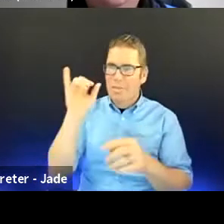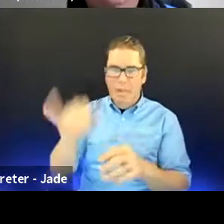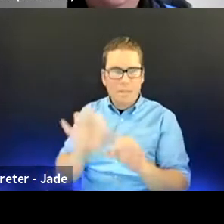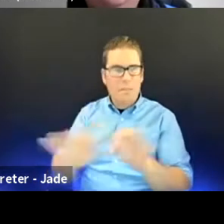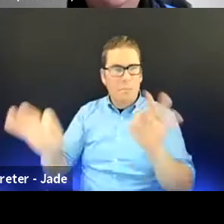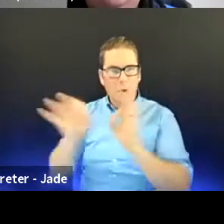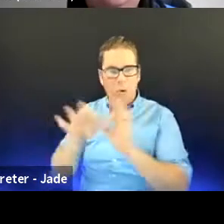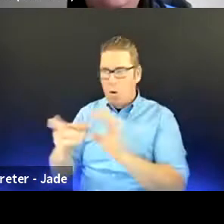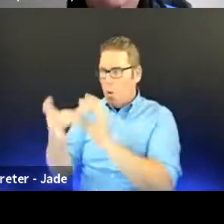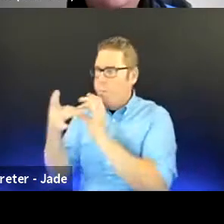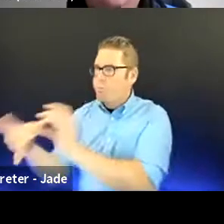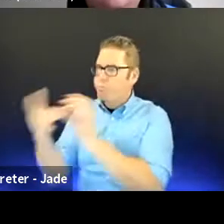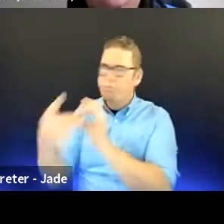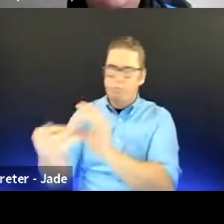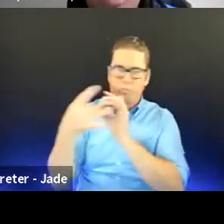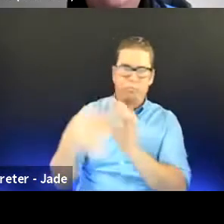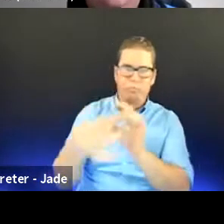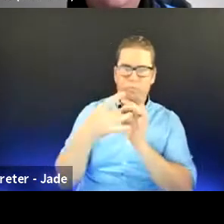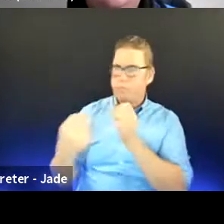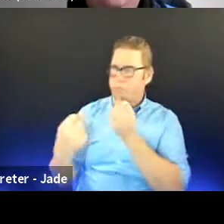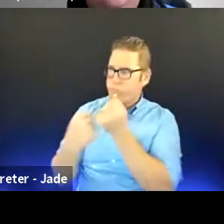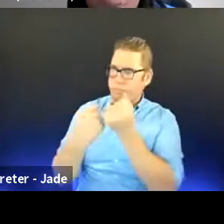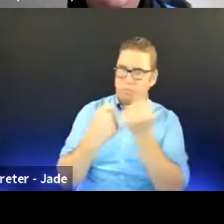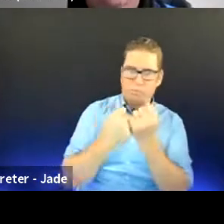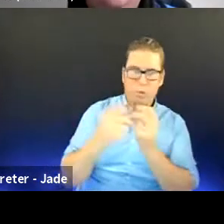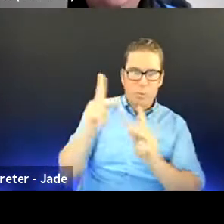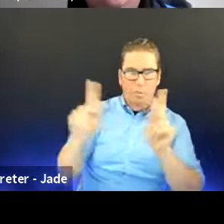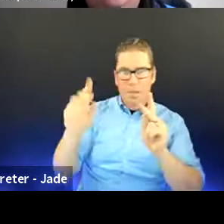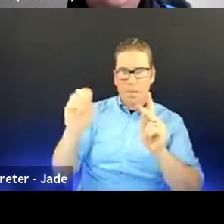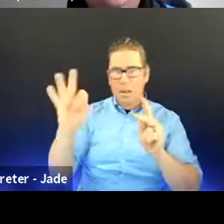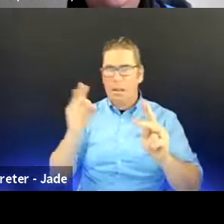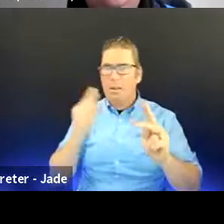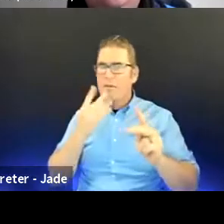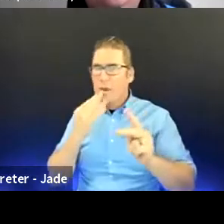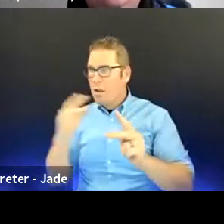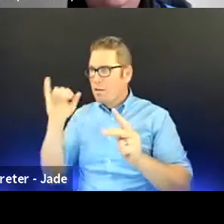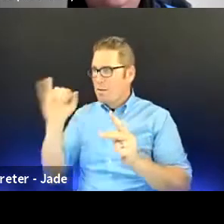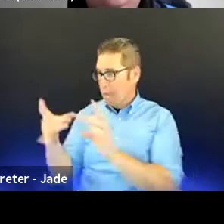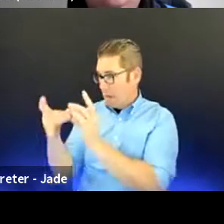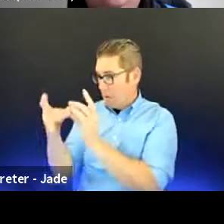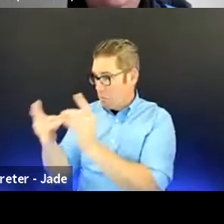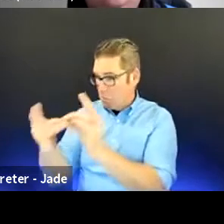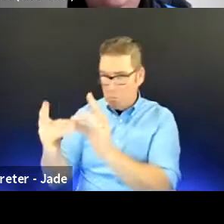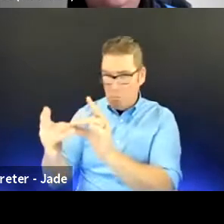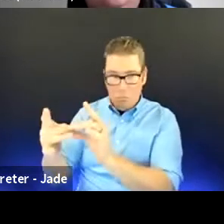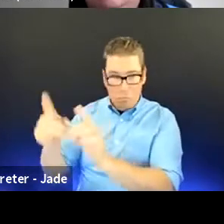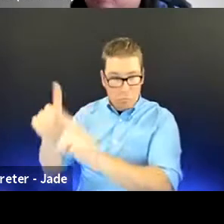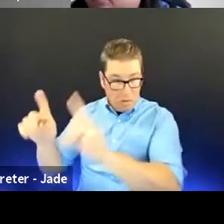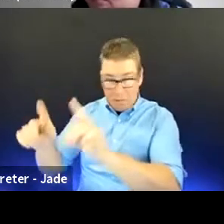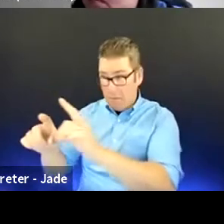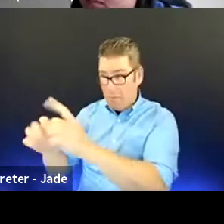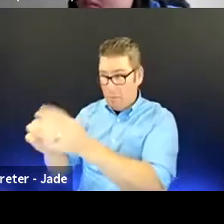relationships that collectively move together people of color. So that, along with some real fire,